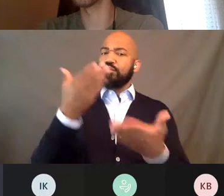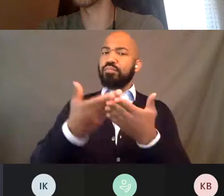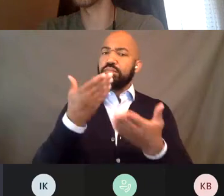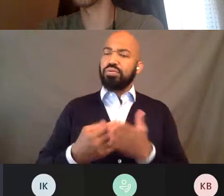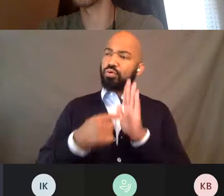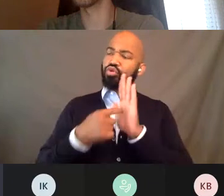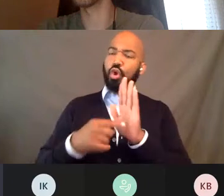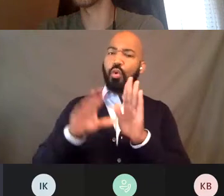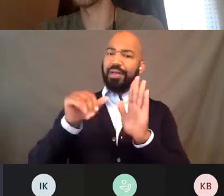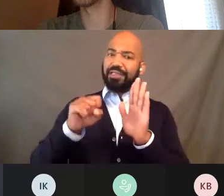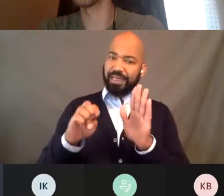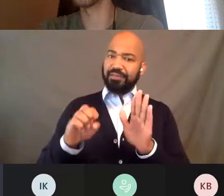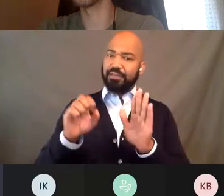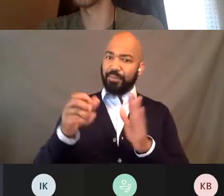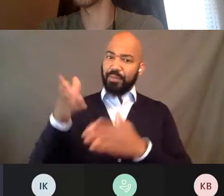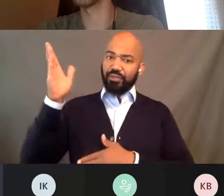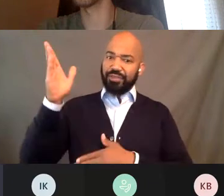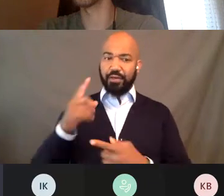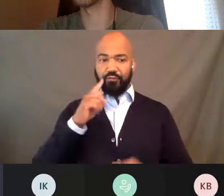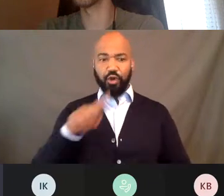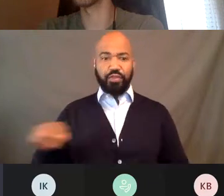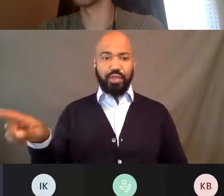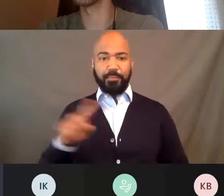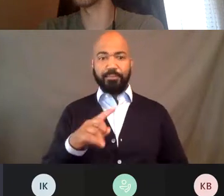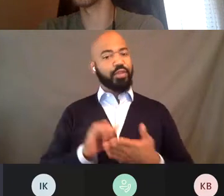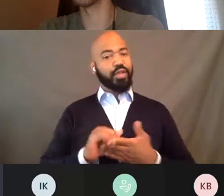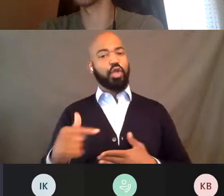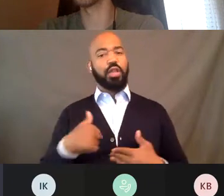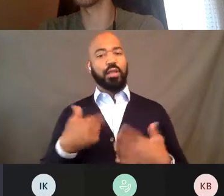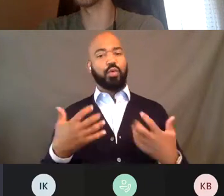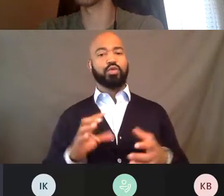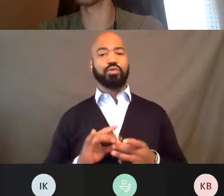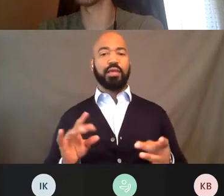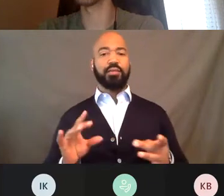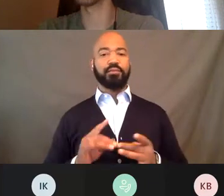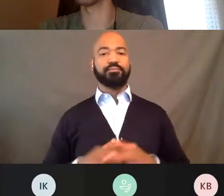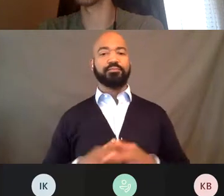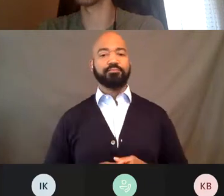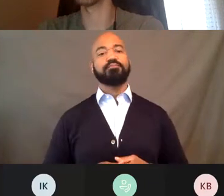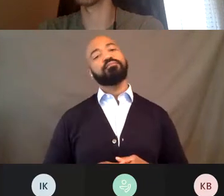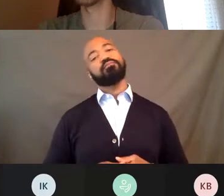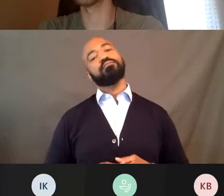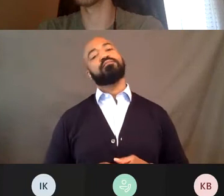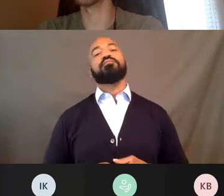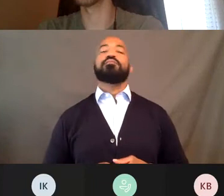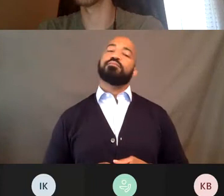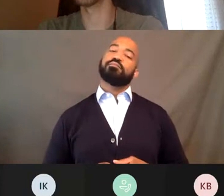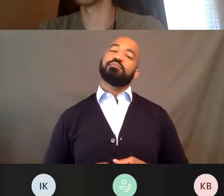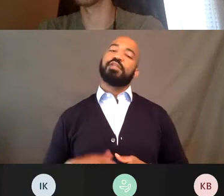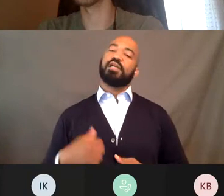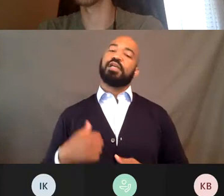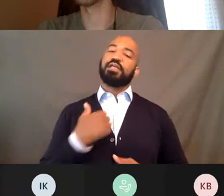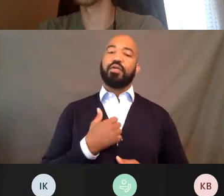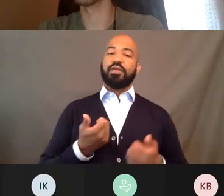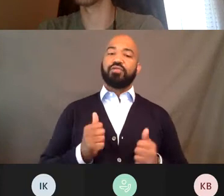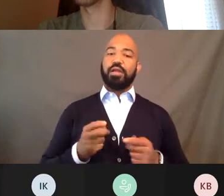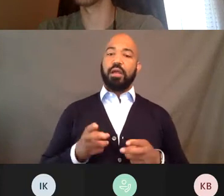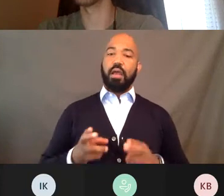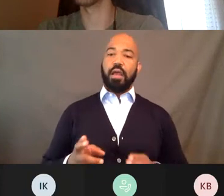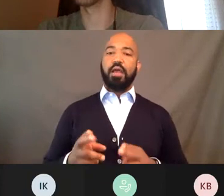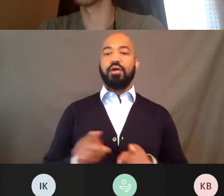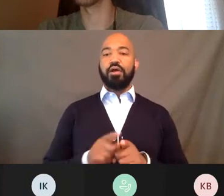there. But that's all I wanted to say. Thank you. Excellent. Sorry about that. I didn't mean to get hasty. And I did Moving see on. Kevin